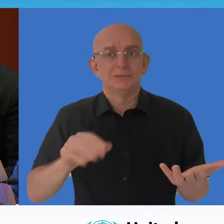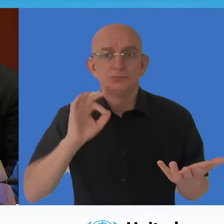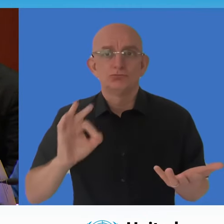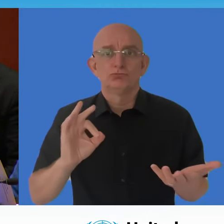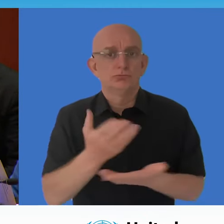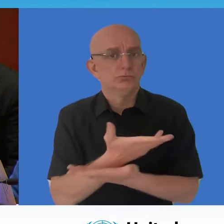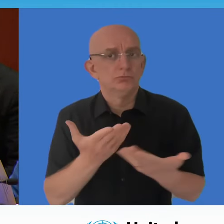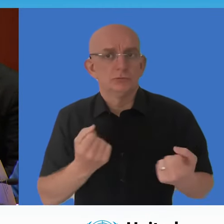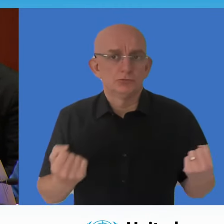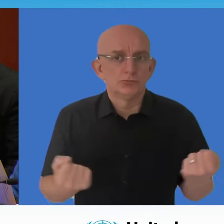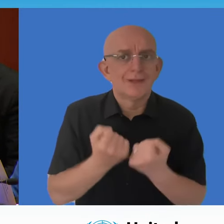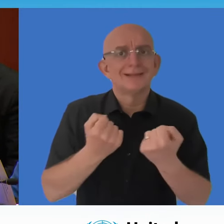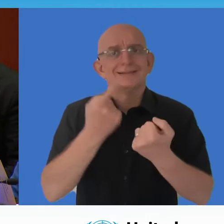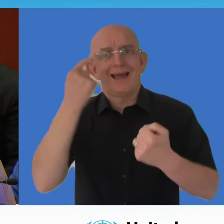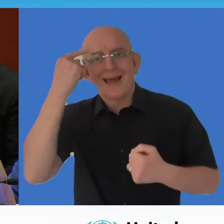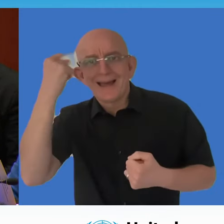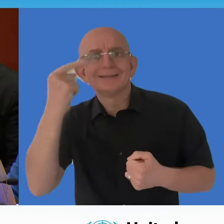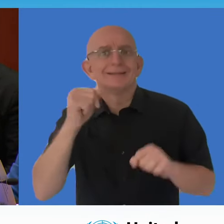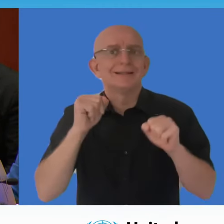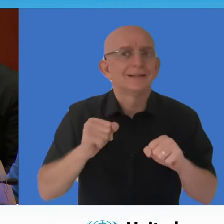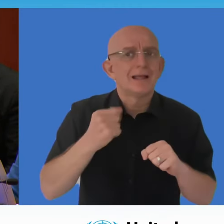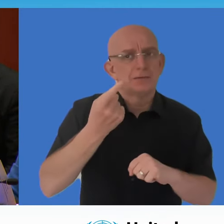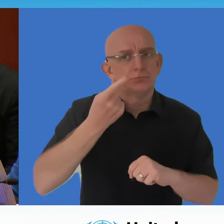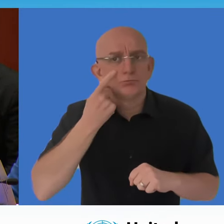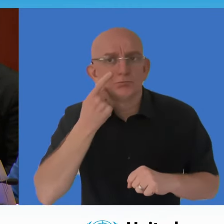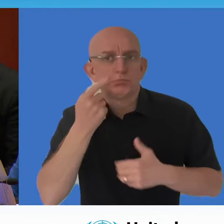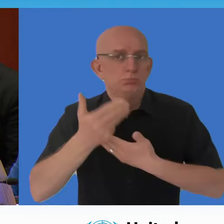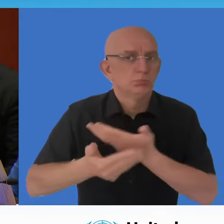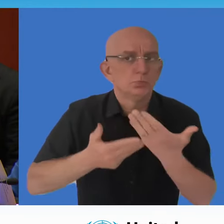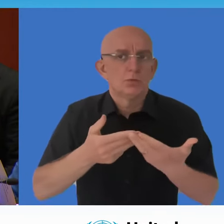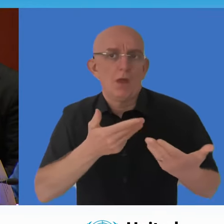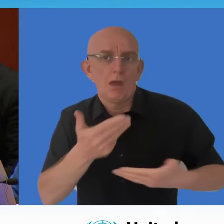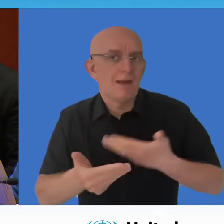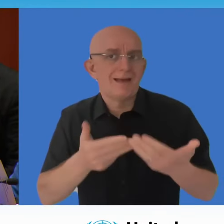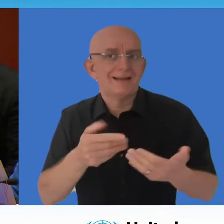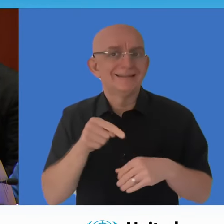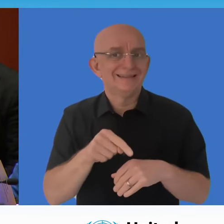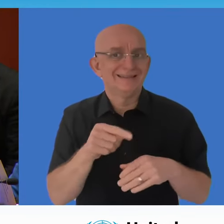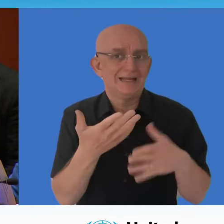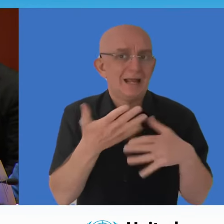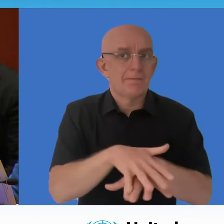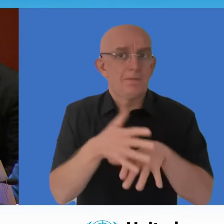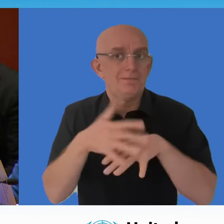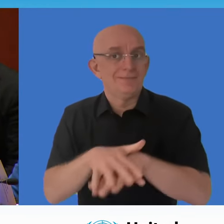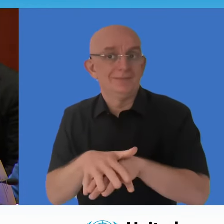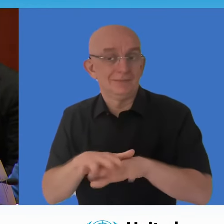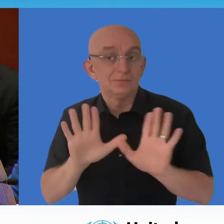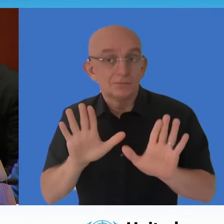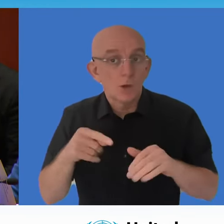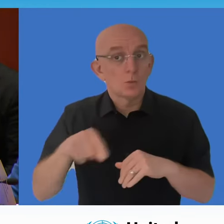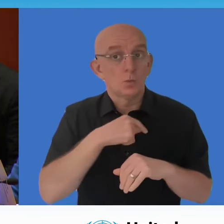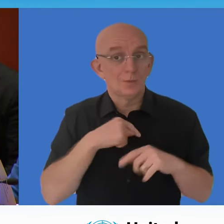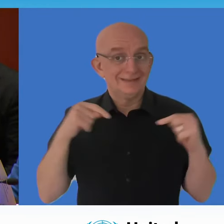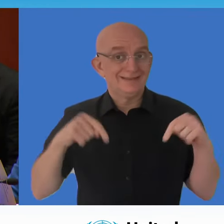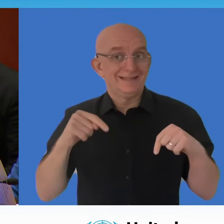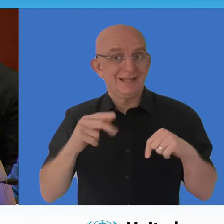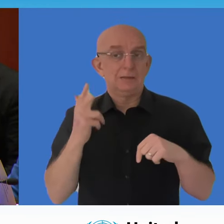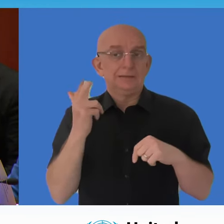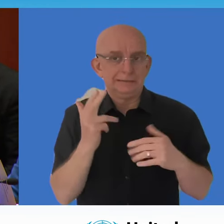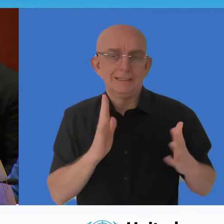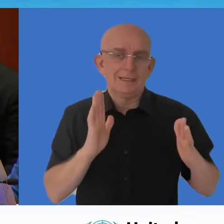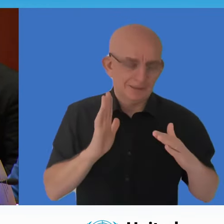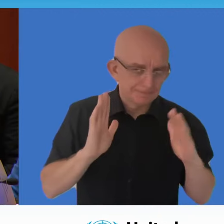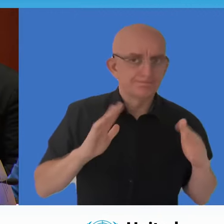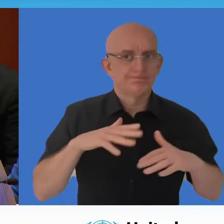their best approaches are implemented. So now we are starting to build new wide network of